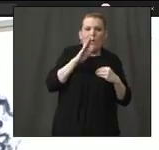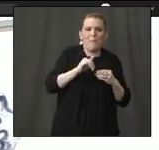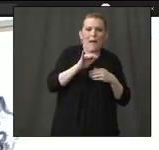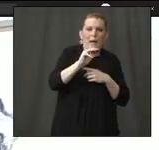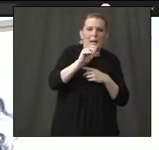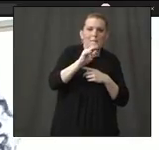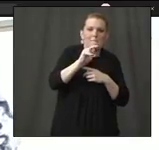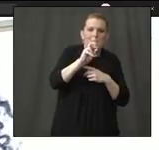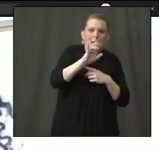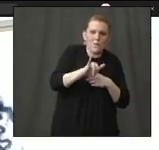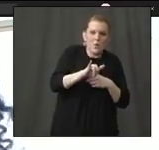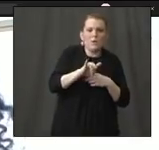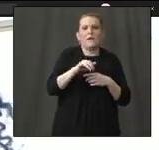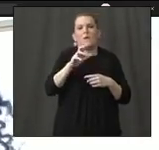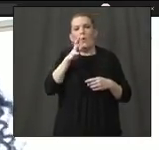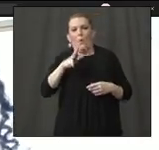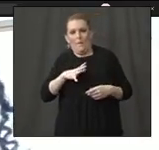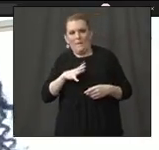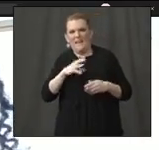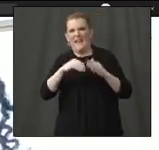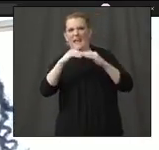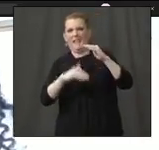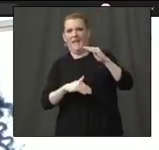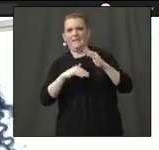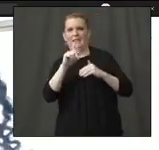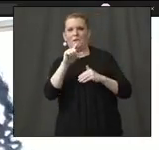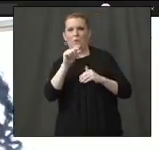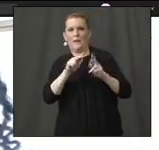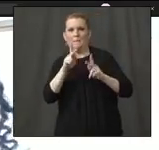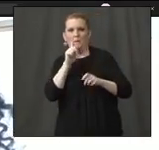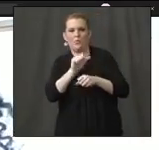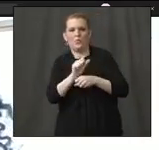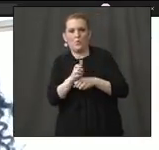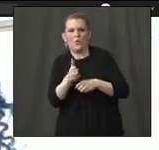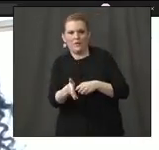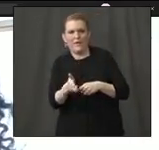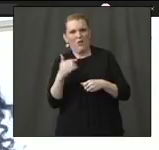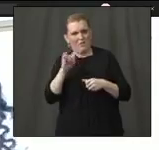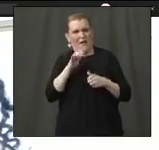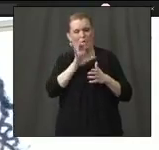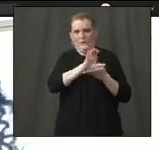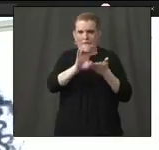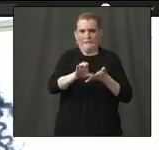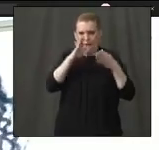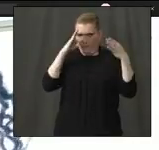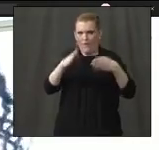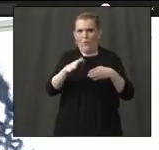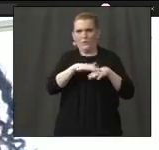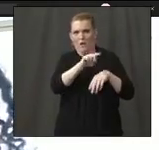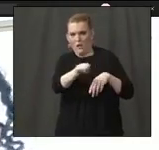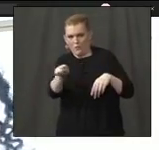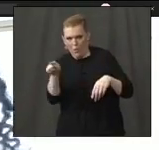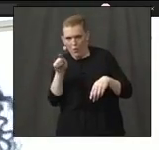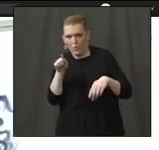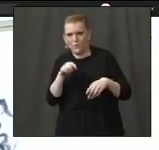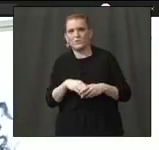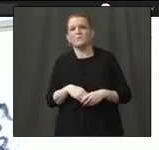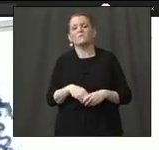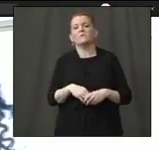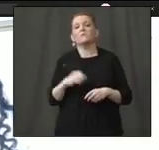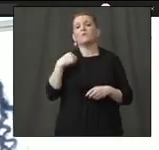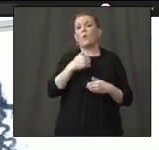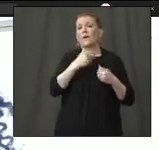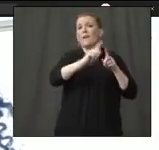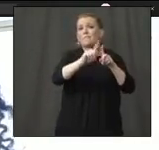and pops. There is a vast network of organizations that are working with HEDCO and that work with DECD